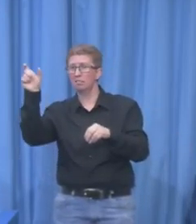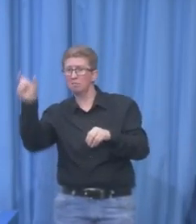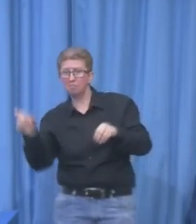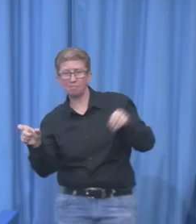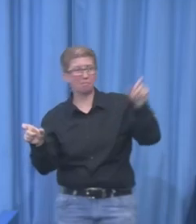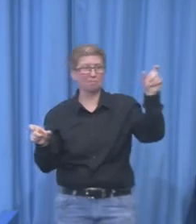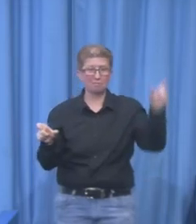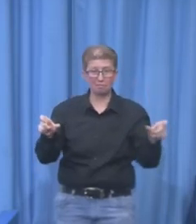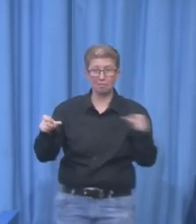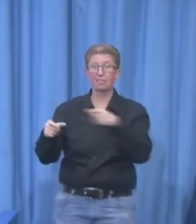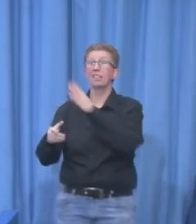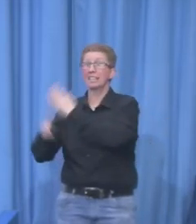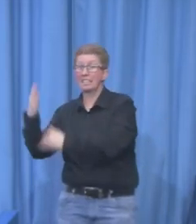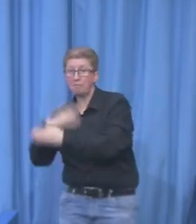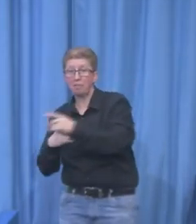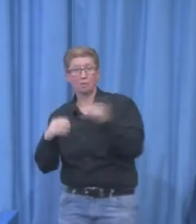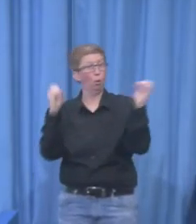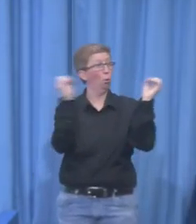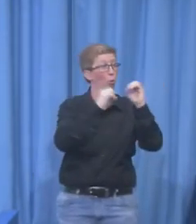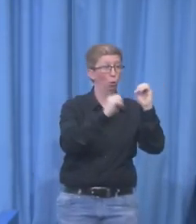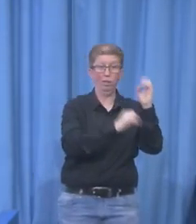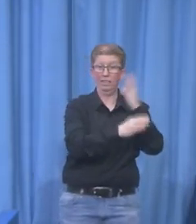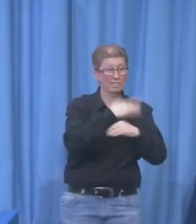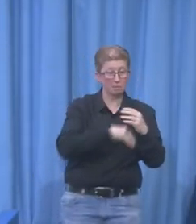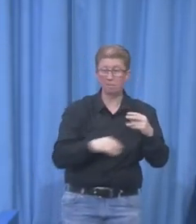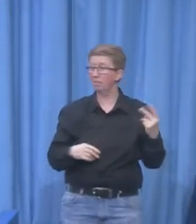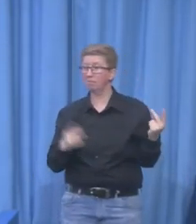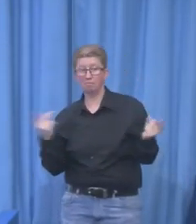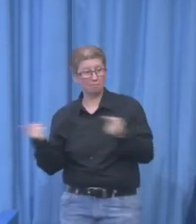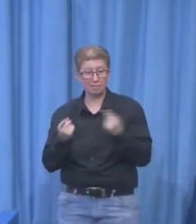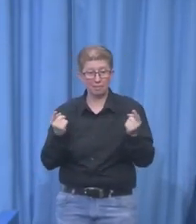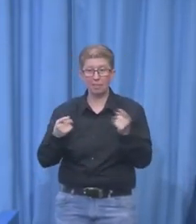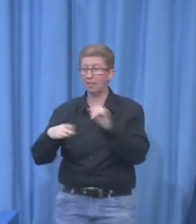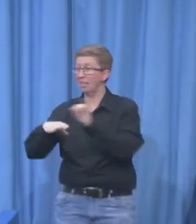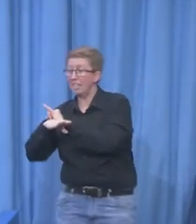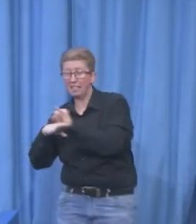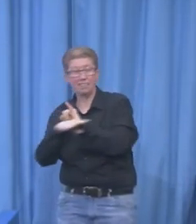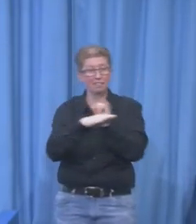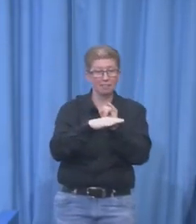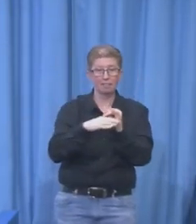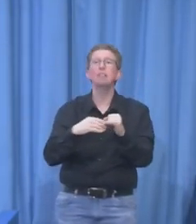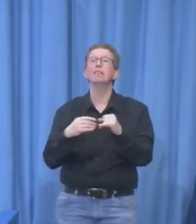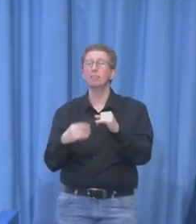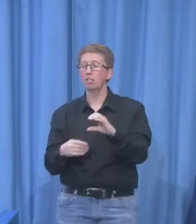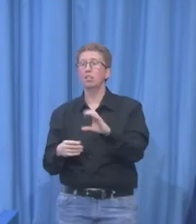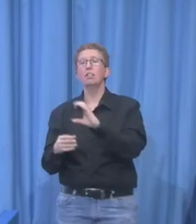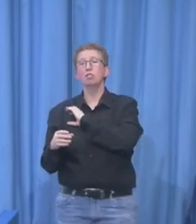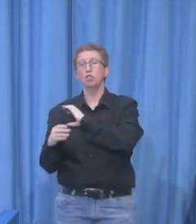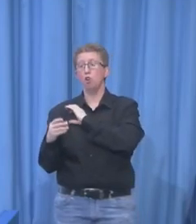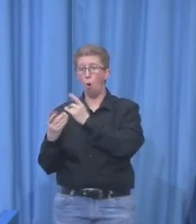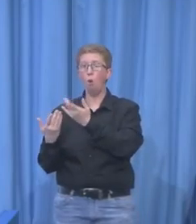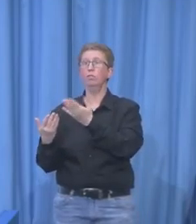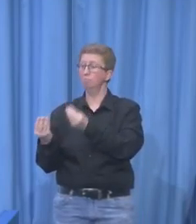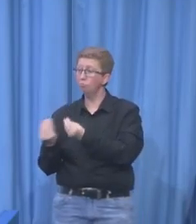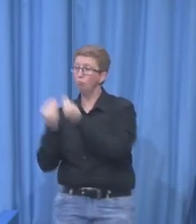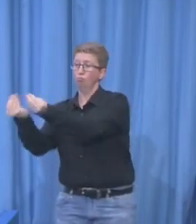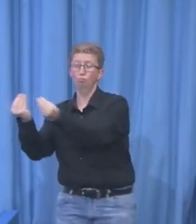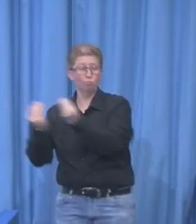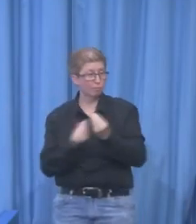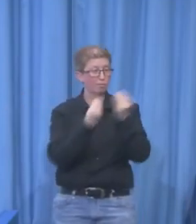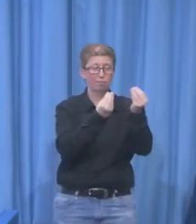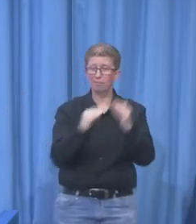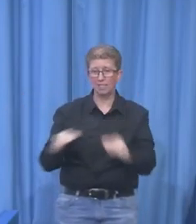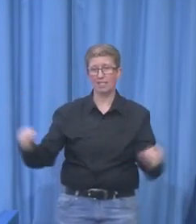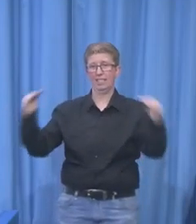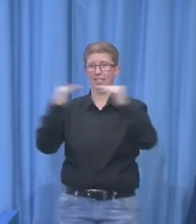that? And I totally agree in relation to the wage subsidies. When you start bringing in wage subsidies, the minute the subsidy goes, the